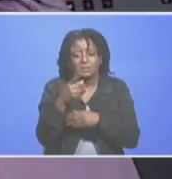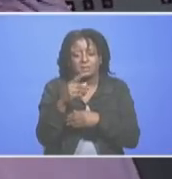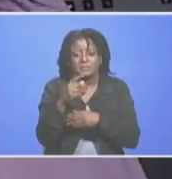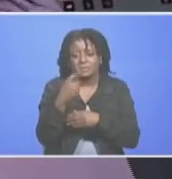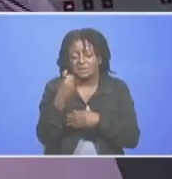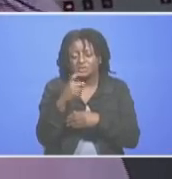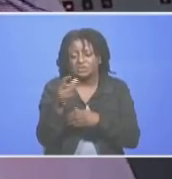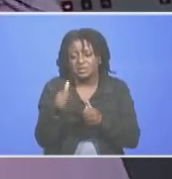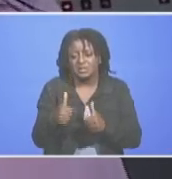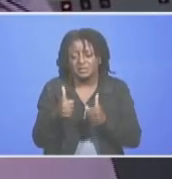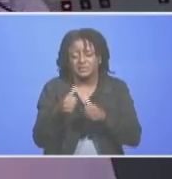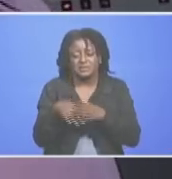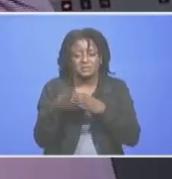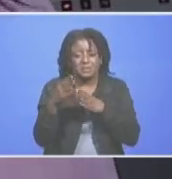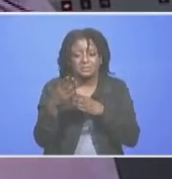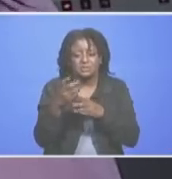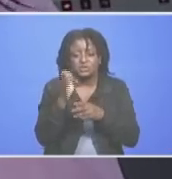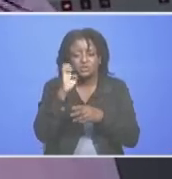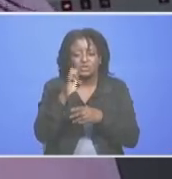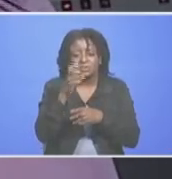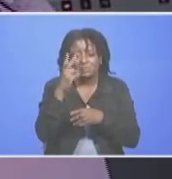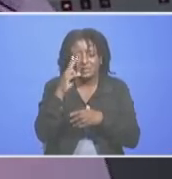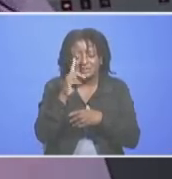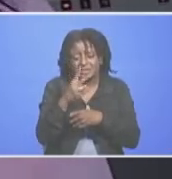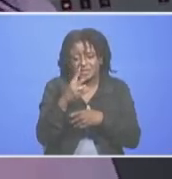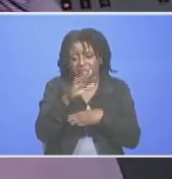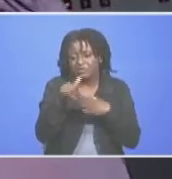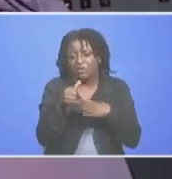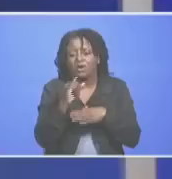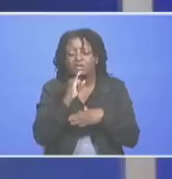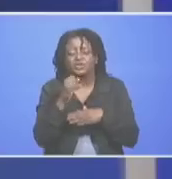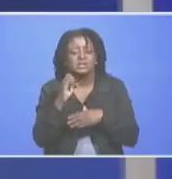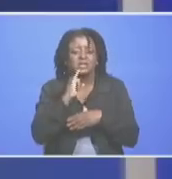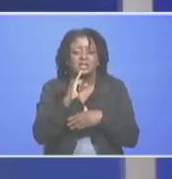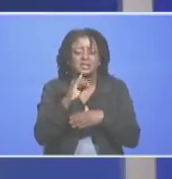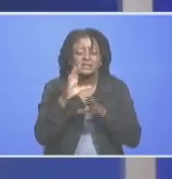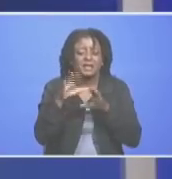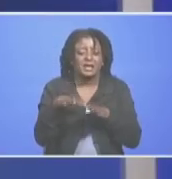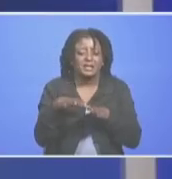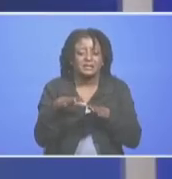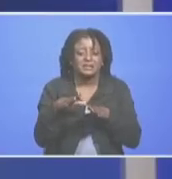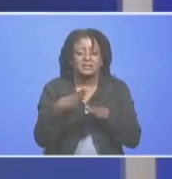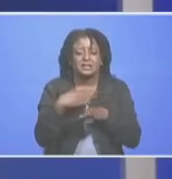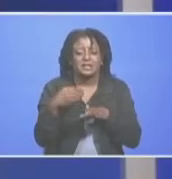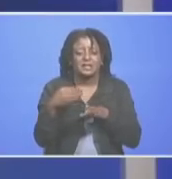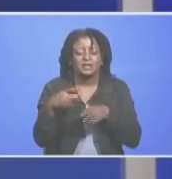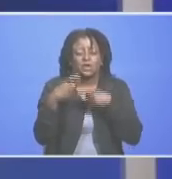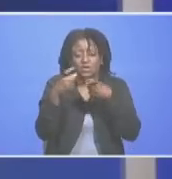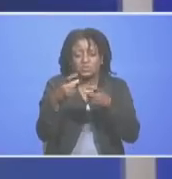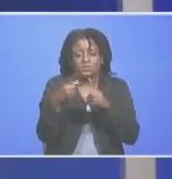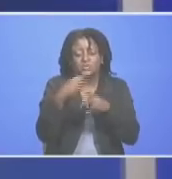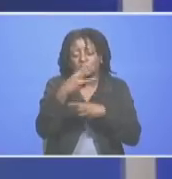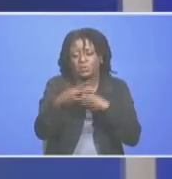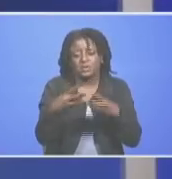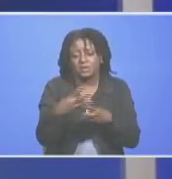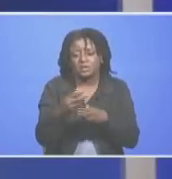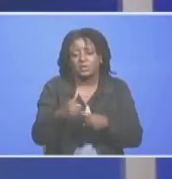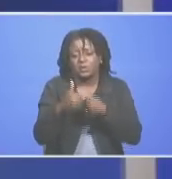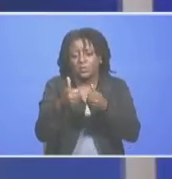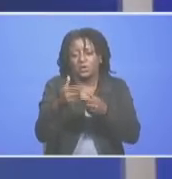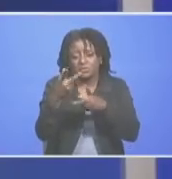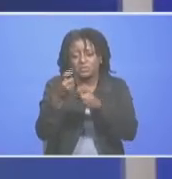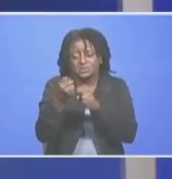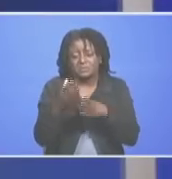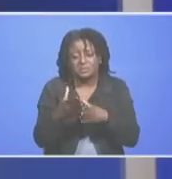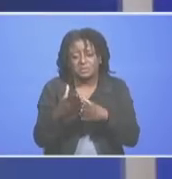be seen for who she is and what she can contribute to the world. Award recipient and former Deputy Prime Minister